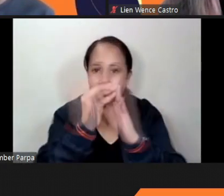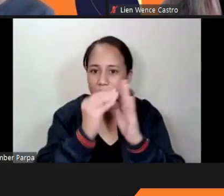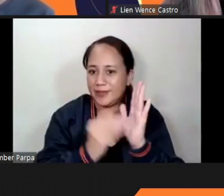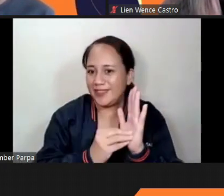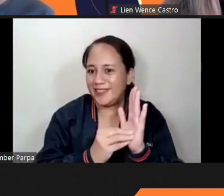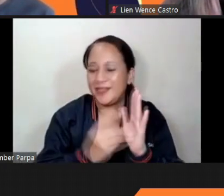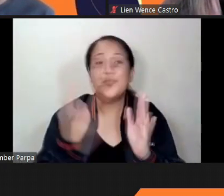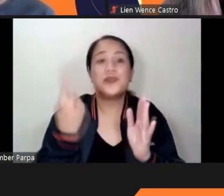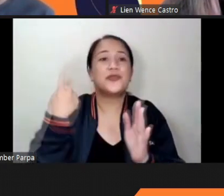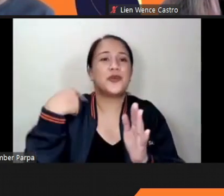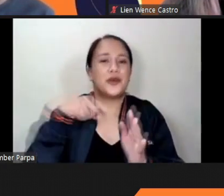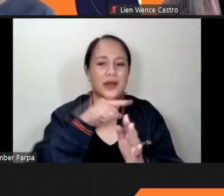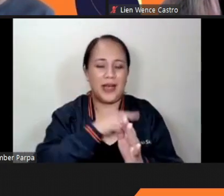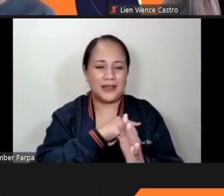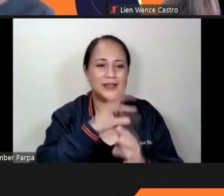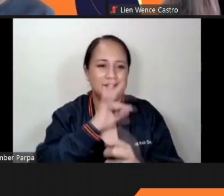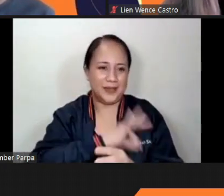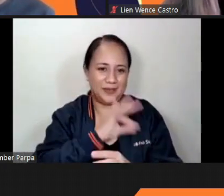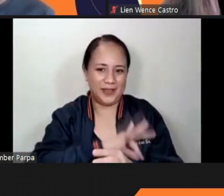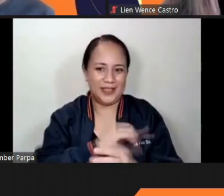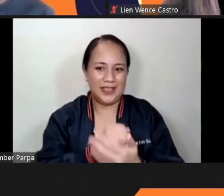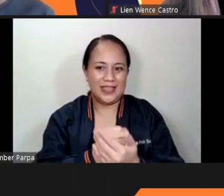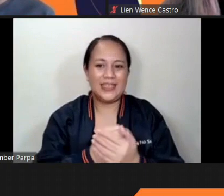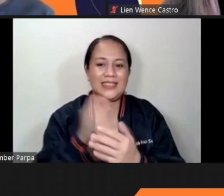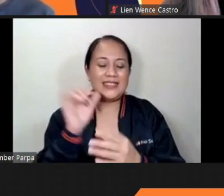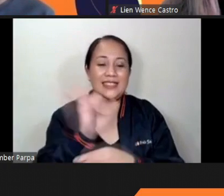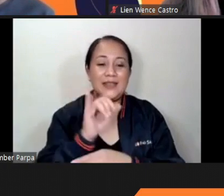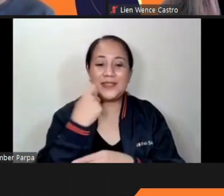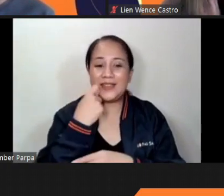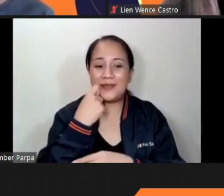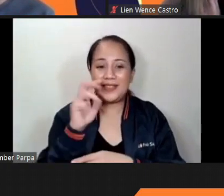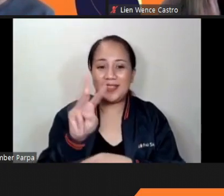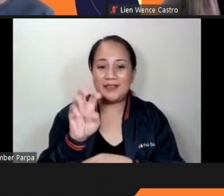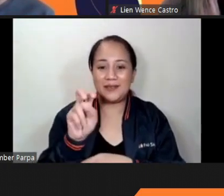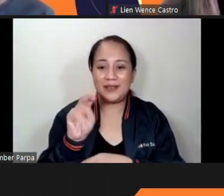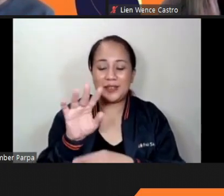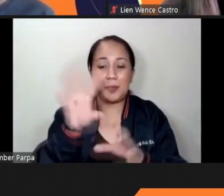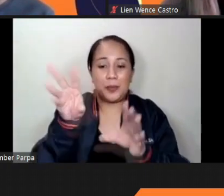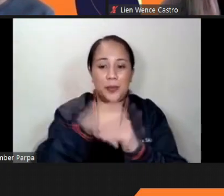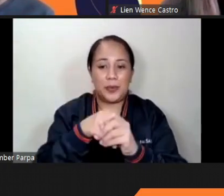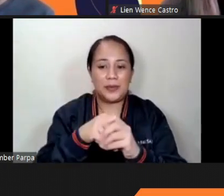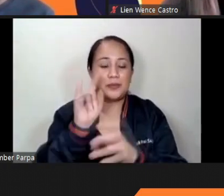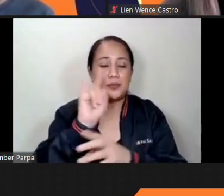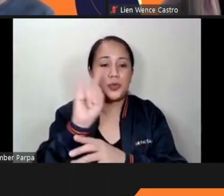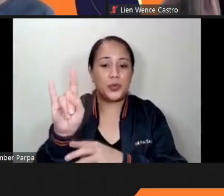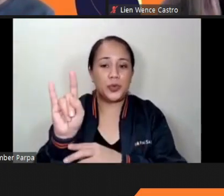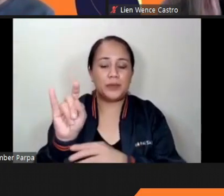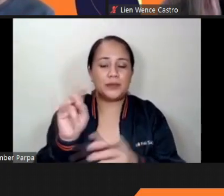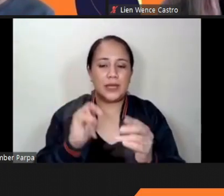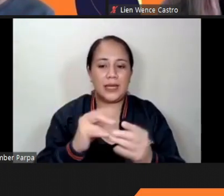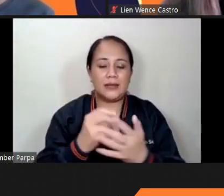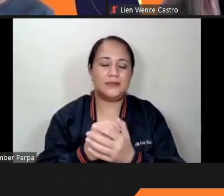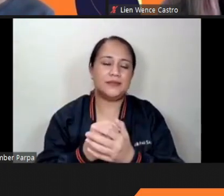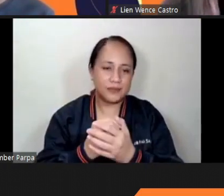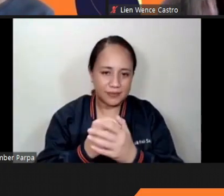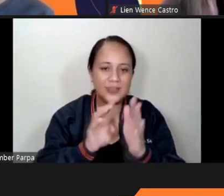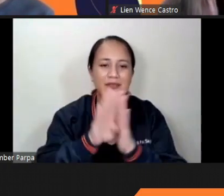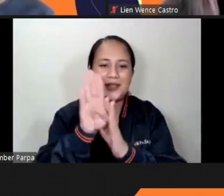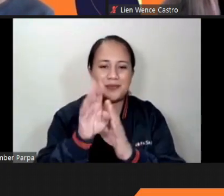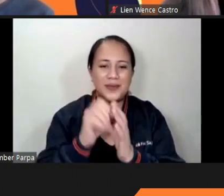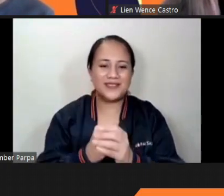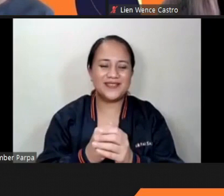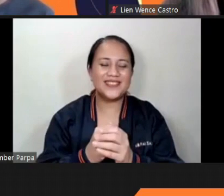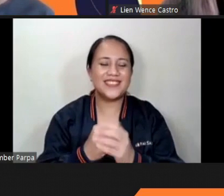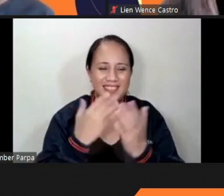para sa ating kapakanan naman. So ika nga ni Ate Wenz, our participation promotes well-beingness and development. So yan lang